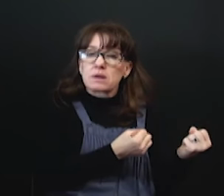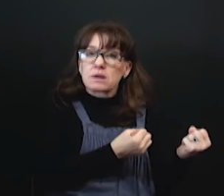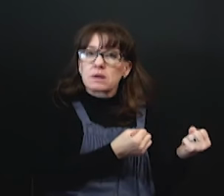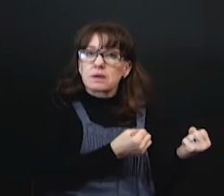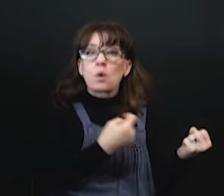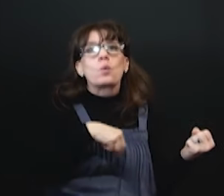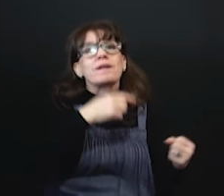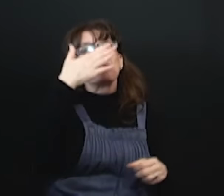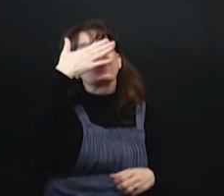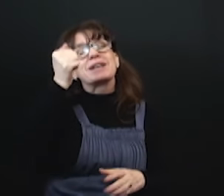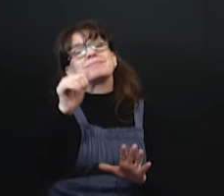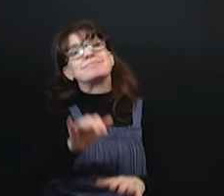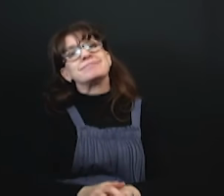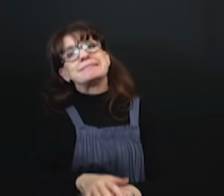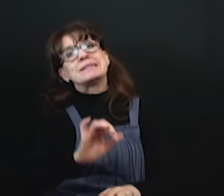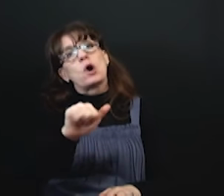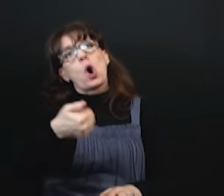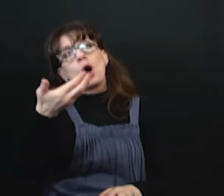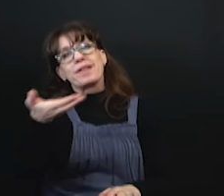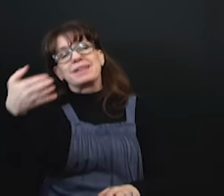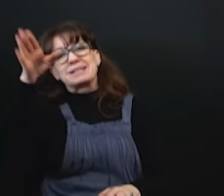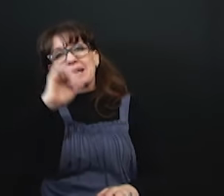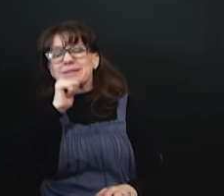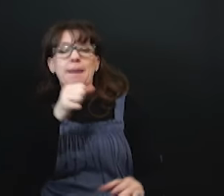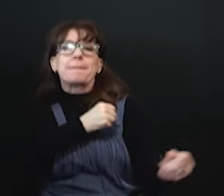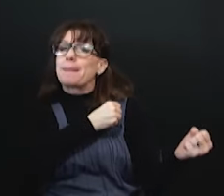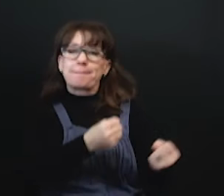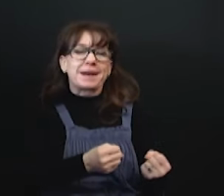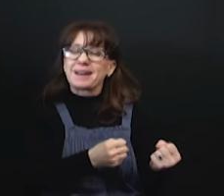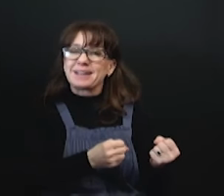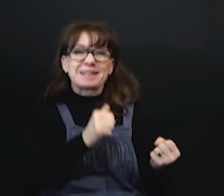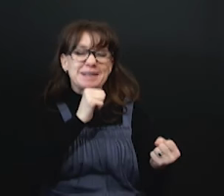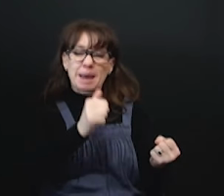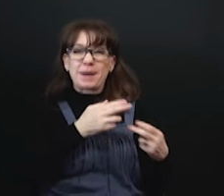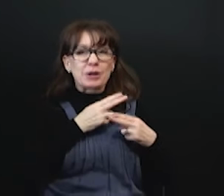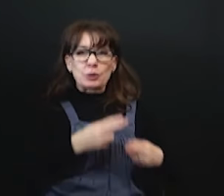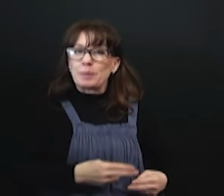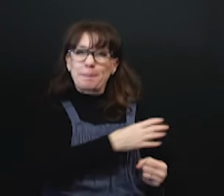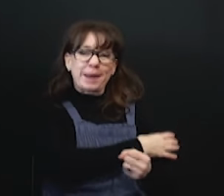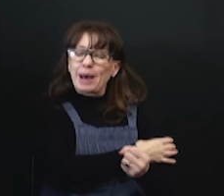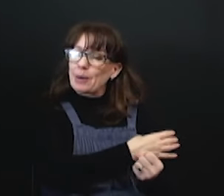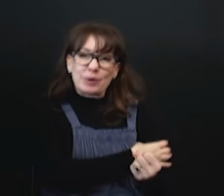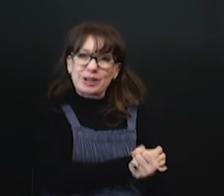We forget all the things that God has said, not by might, not by human power,